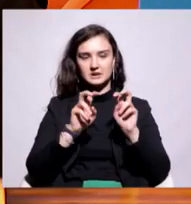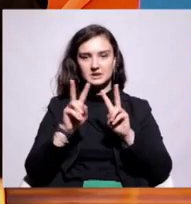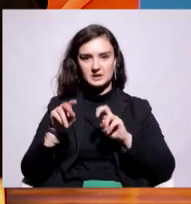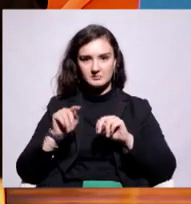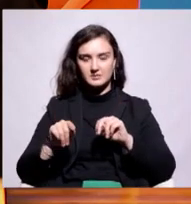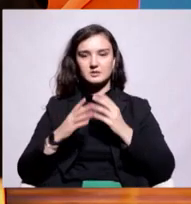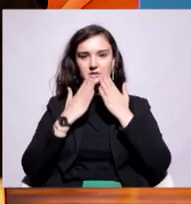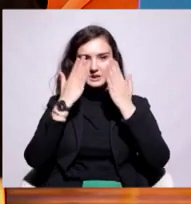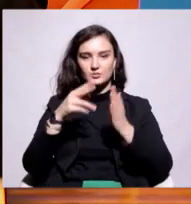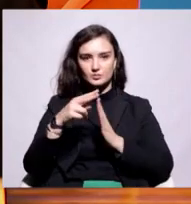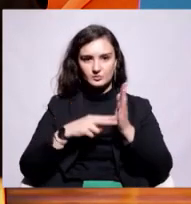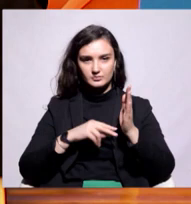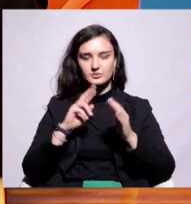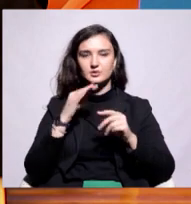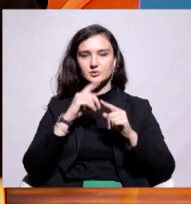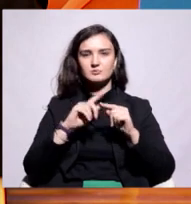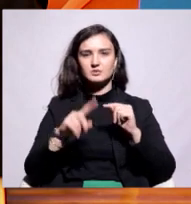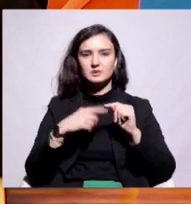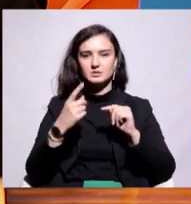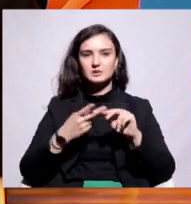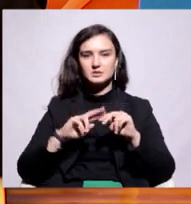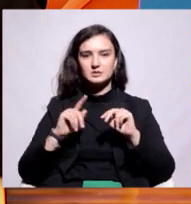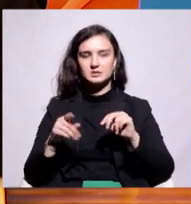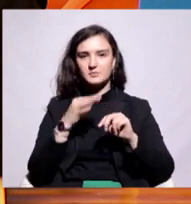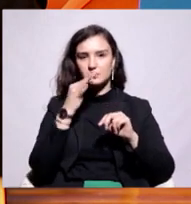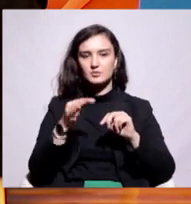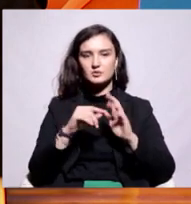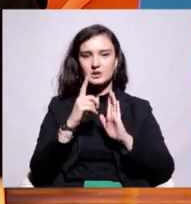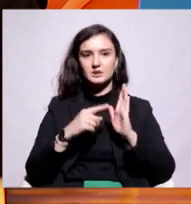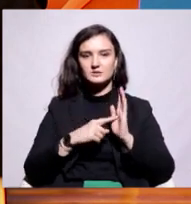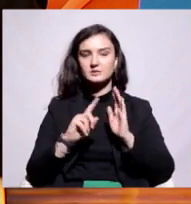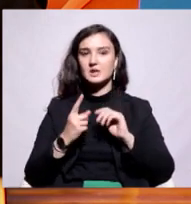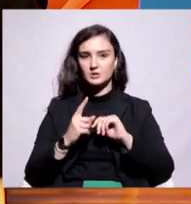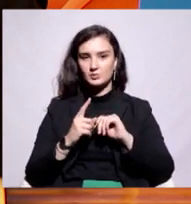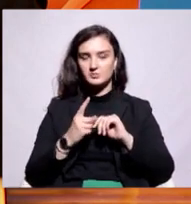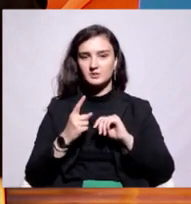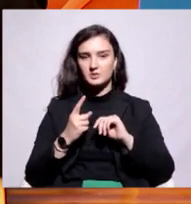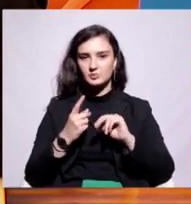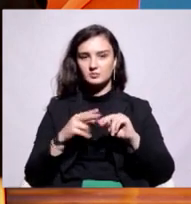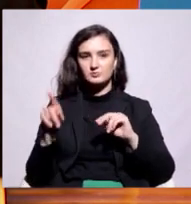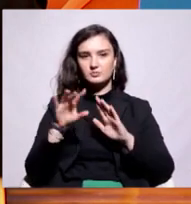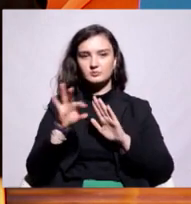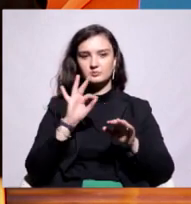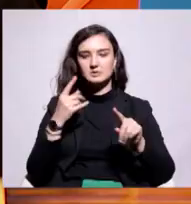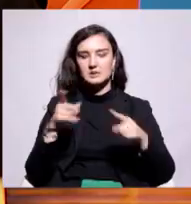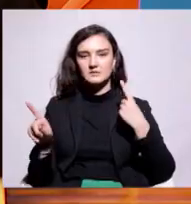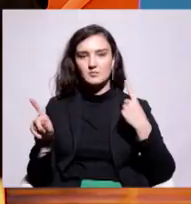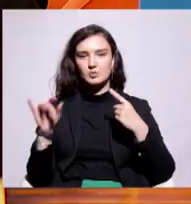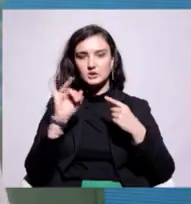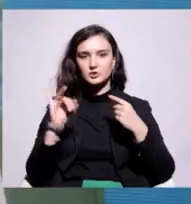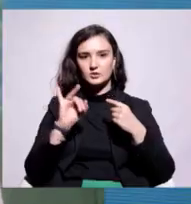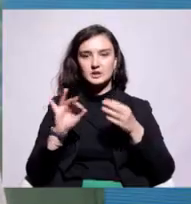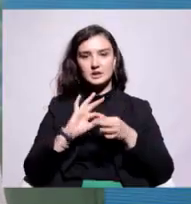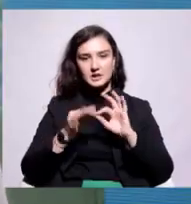to the reader, and this tries to answer the question of why. Why did he choose different parts of the story to